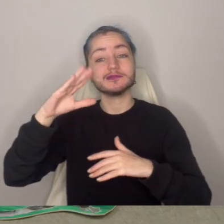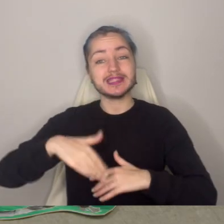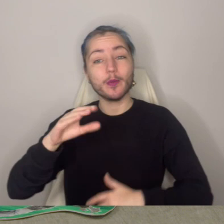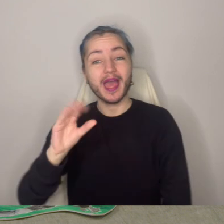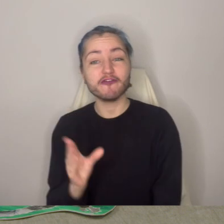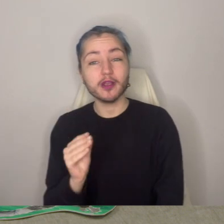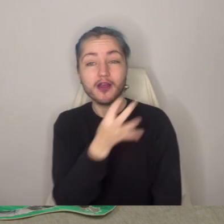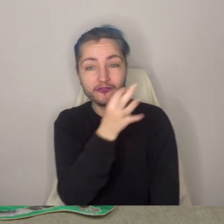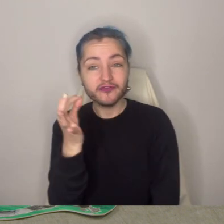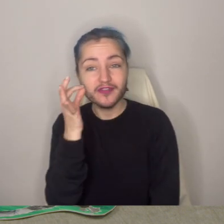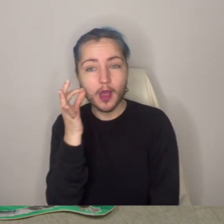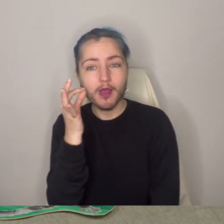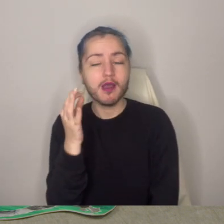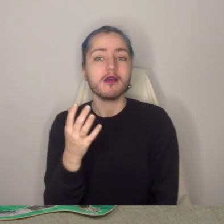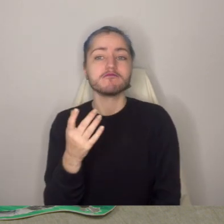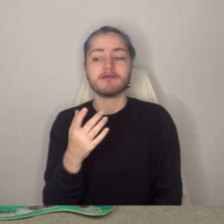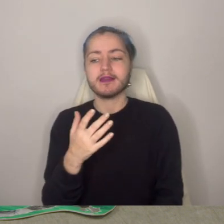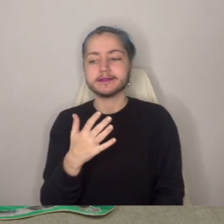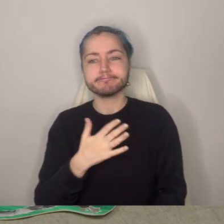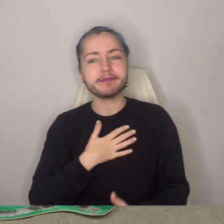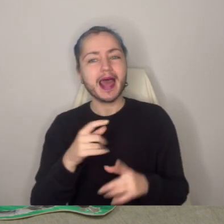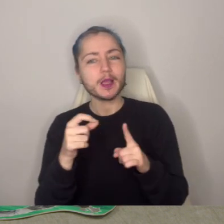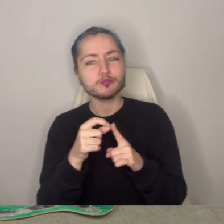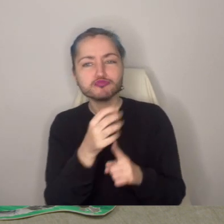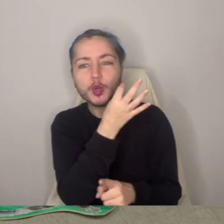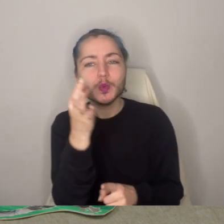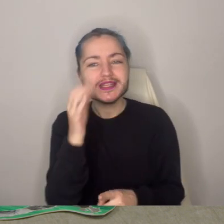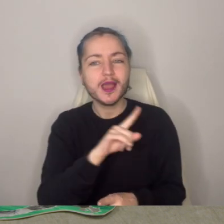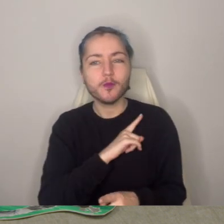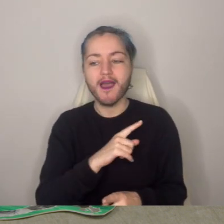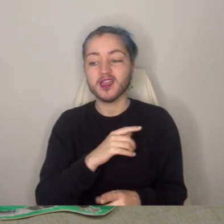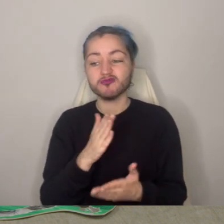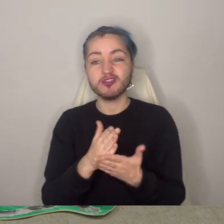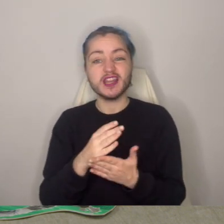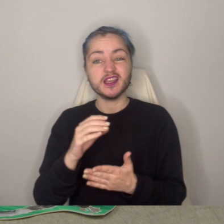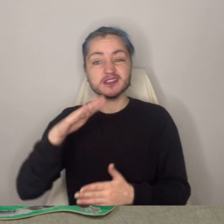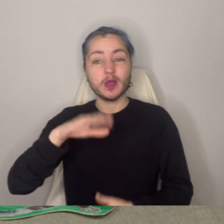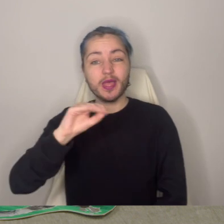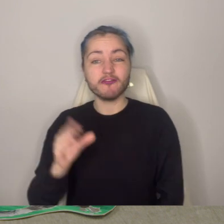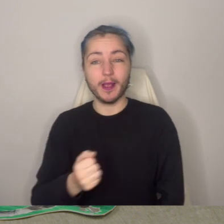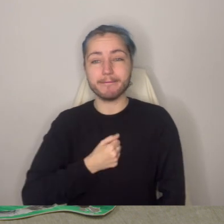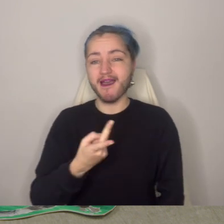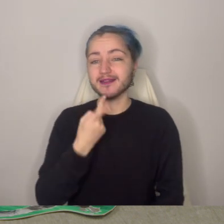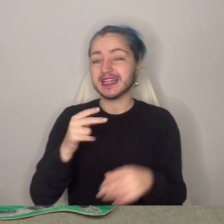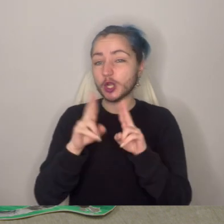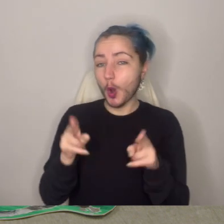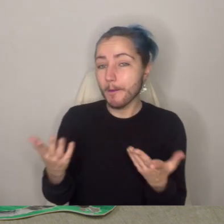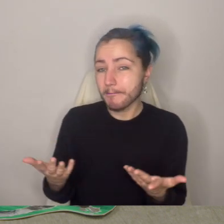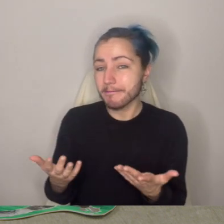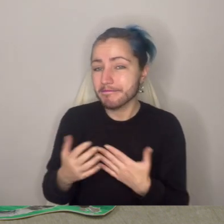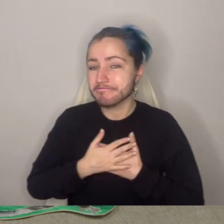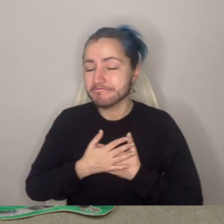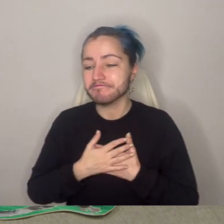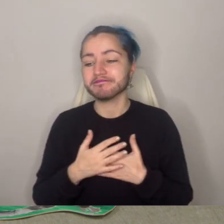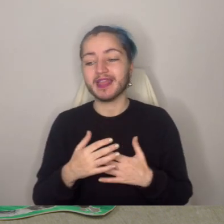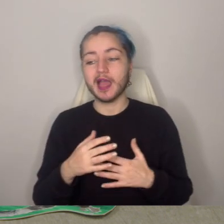that I chose the protea is because I consider South Africa my second home. And proteas are a symbol of strength